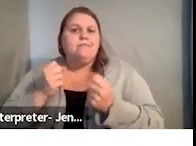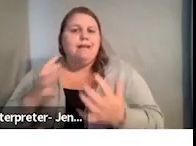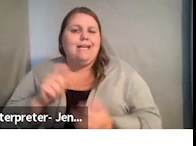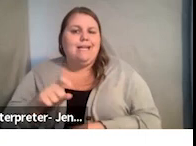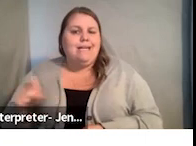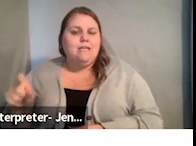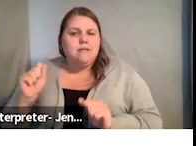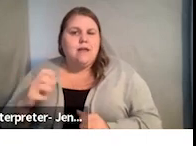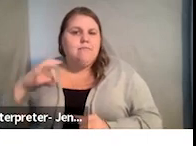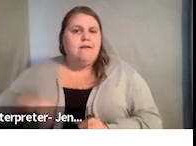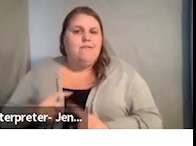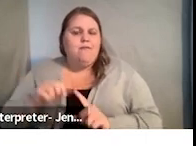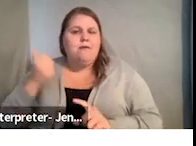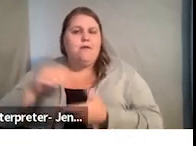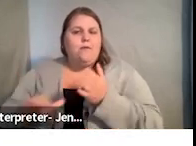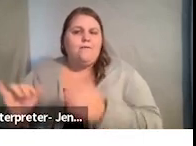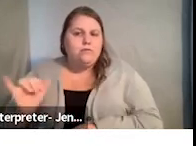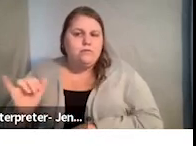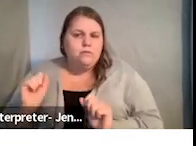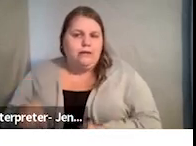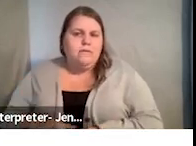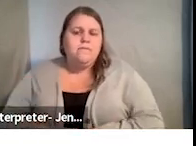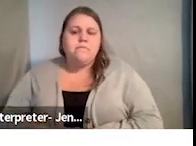they can benefit from other waiver services as well.